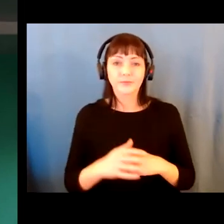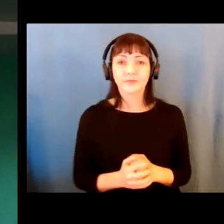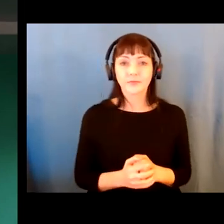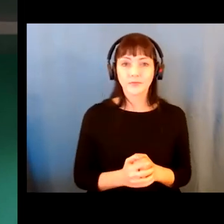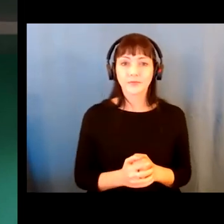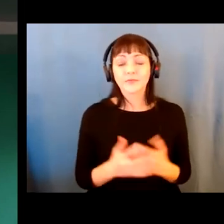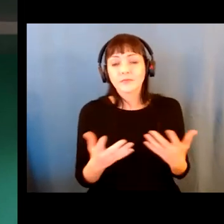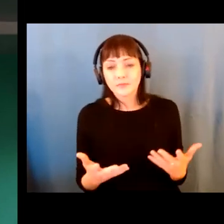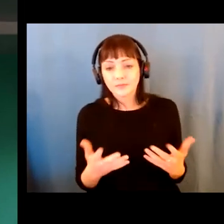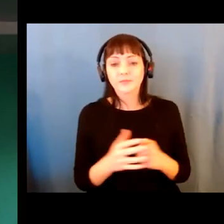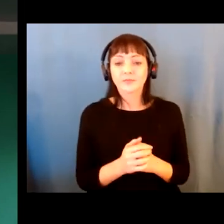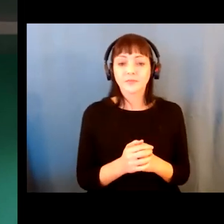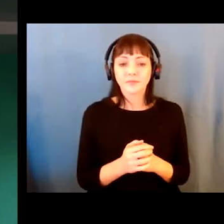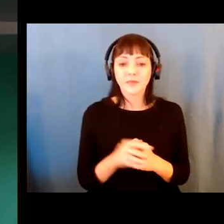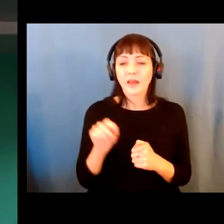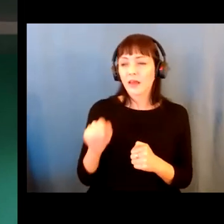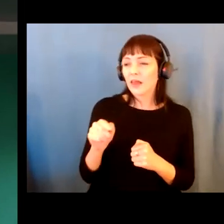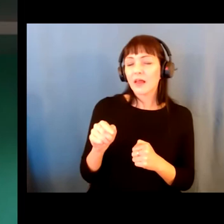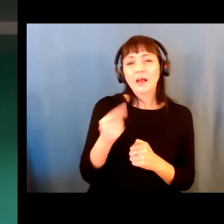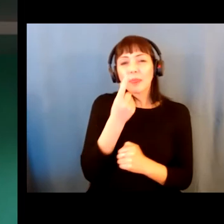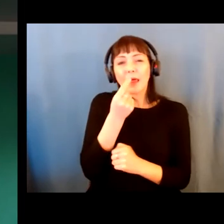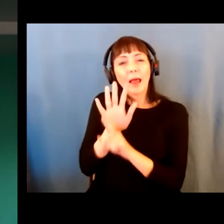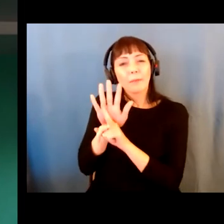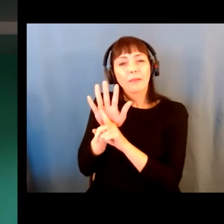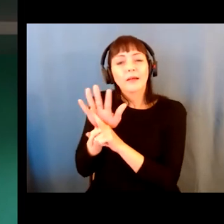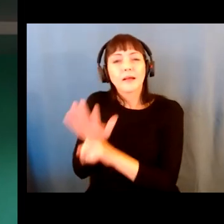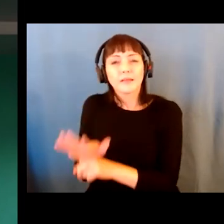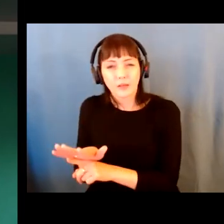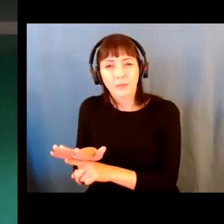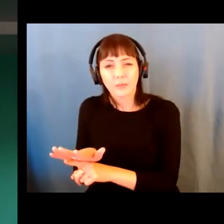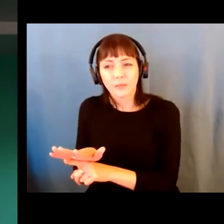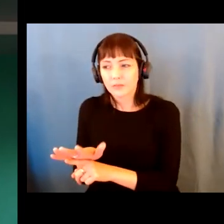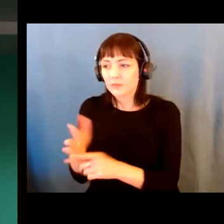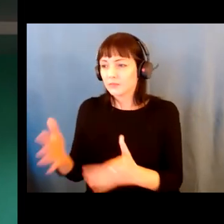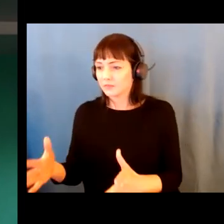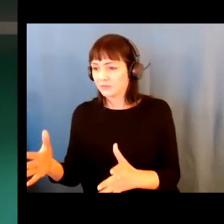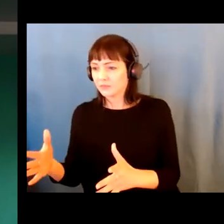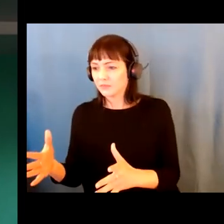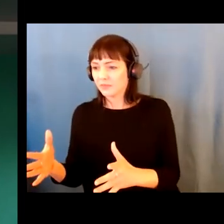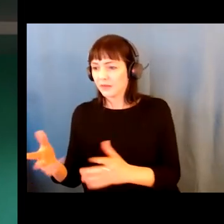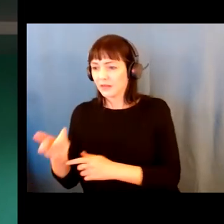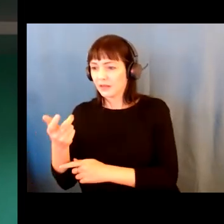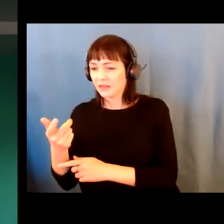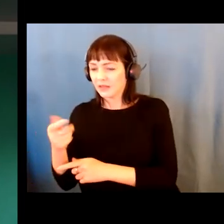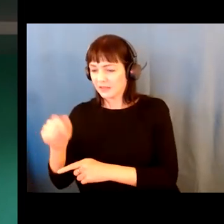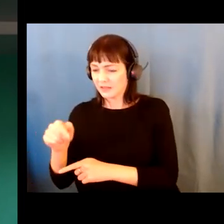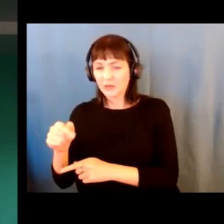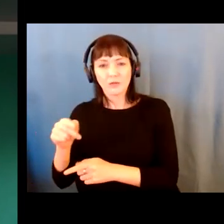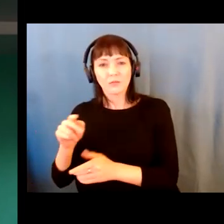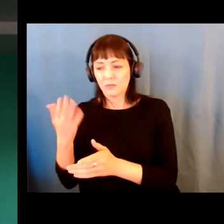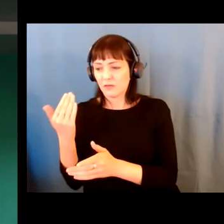I run a risk of transferring the ableism of the physical world into the ableism of the digital world. I went